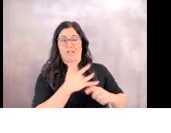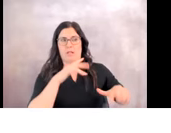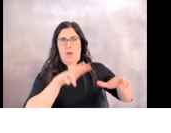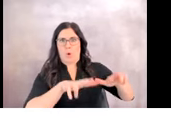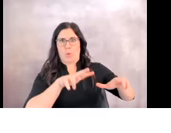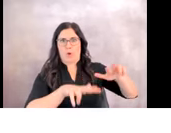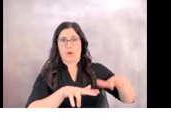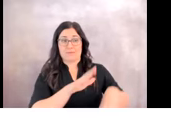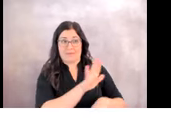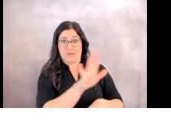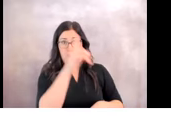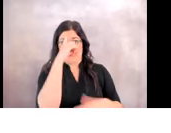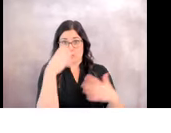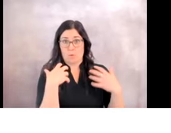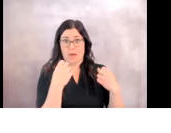of mental wellness.